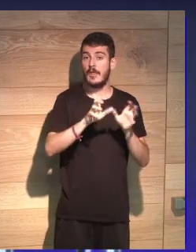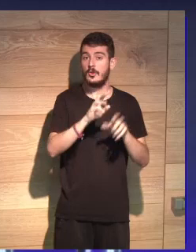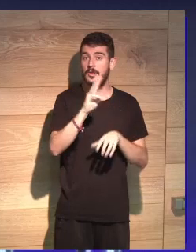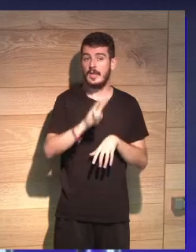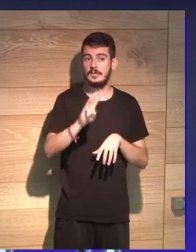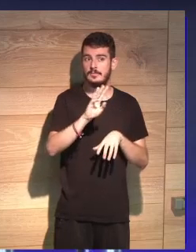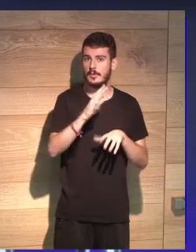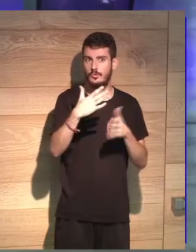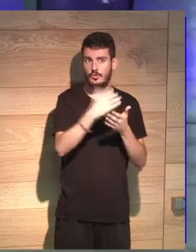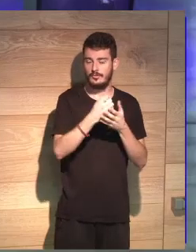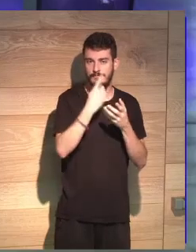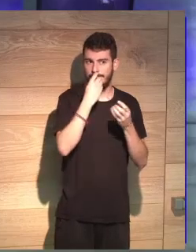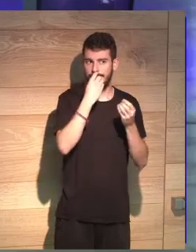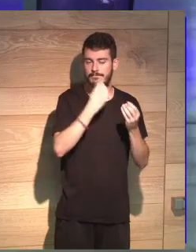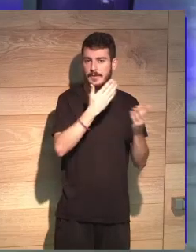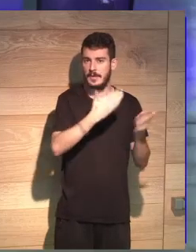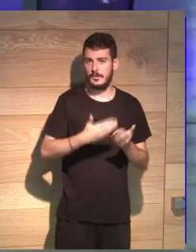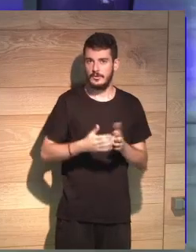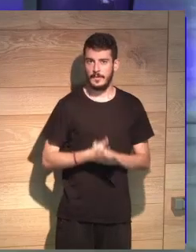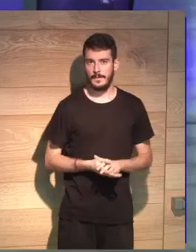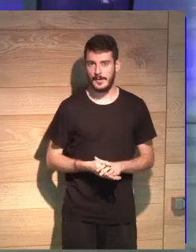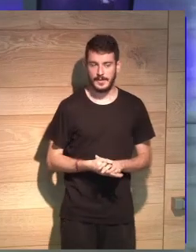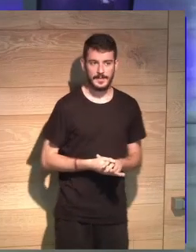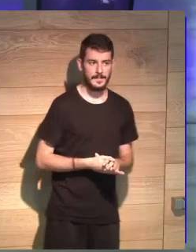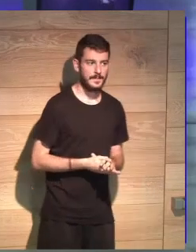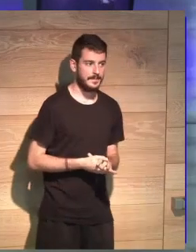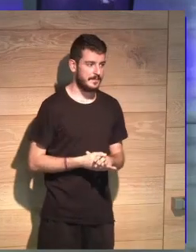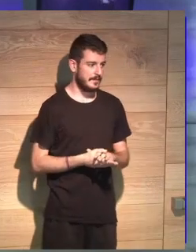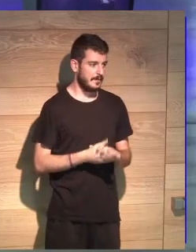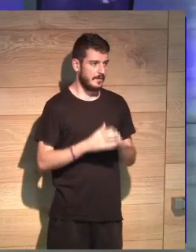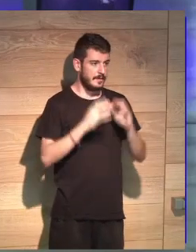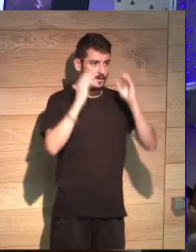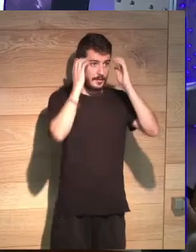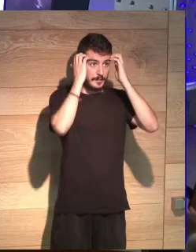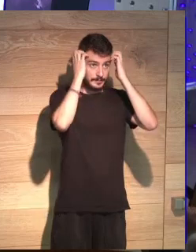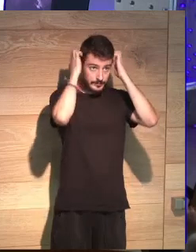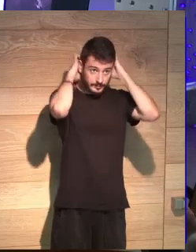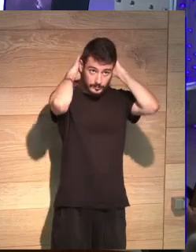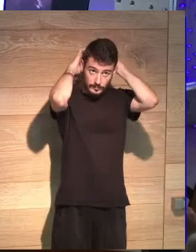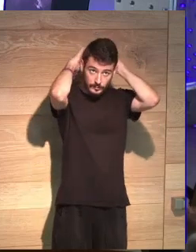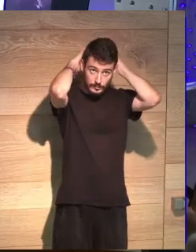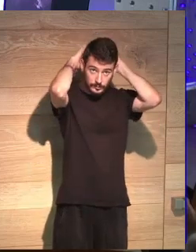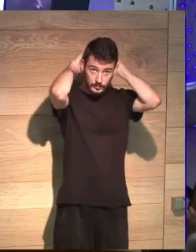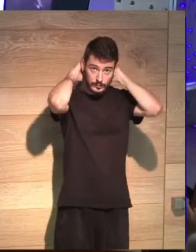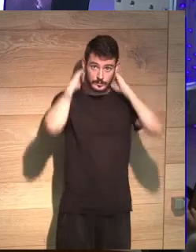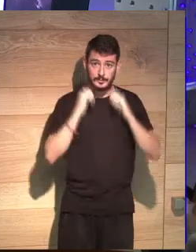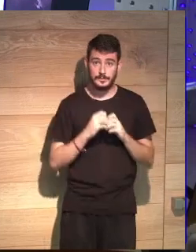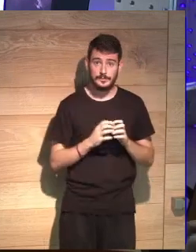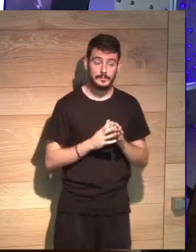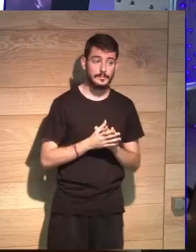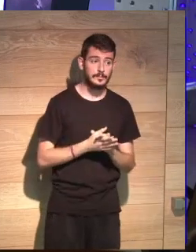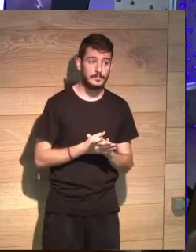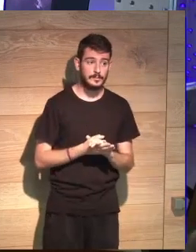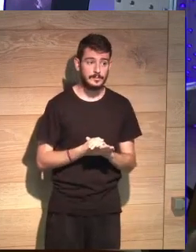by Santiago Bustamante, who is an anchor in a broadcast radio channel